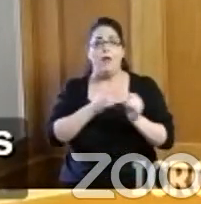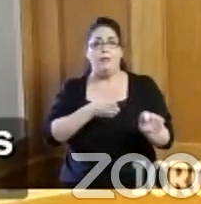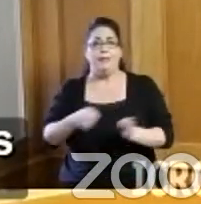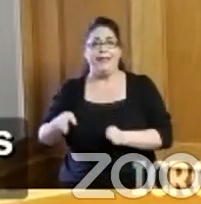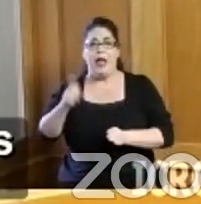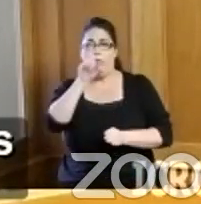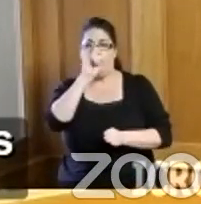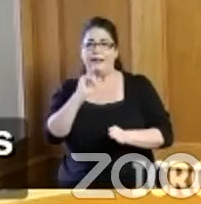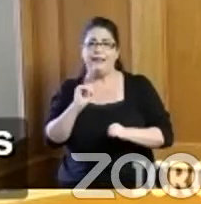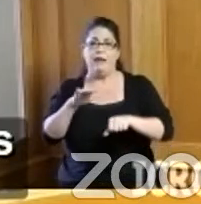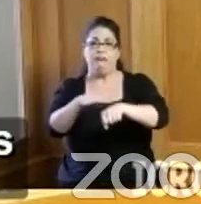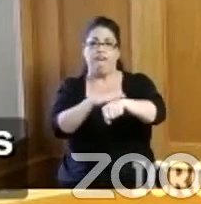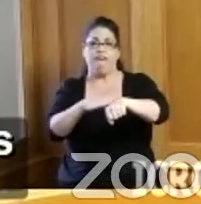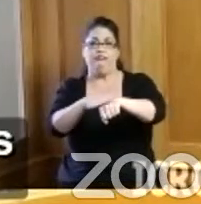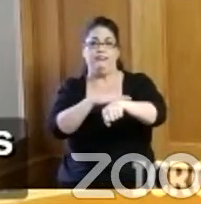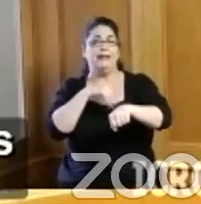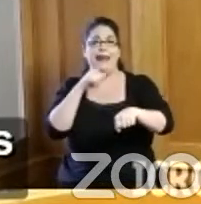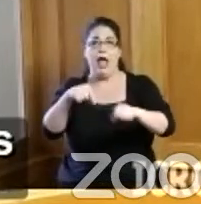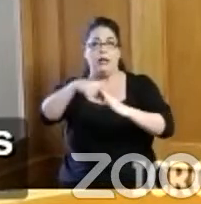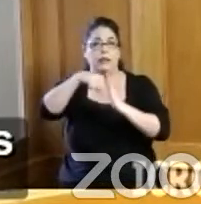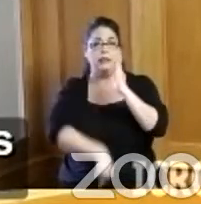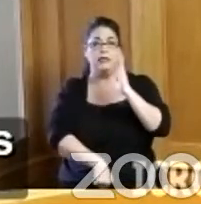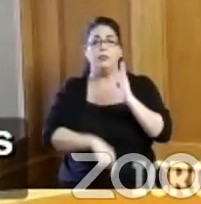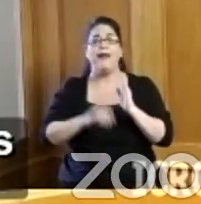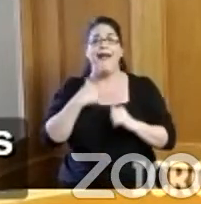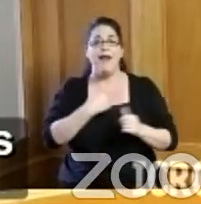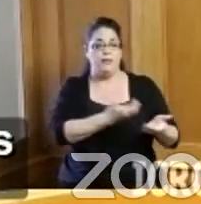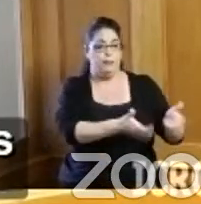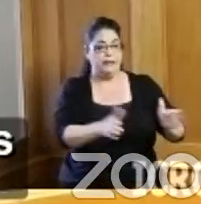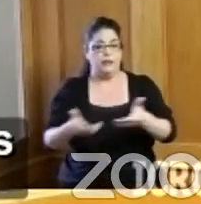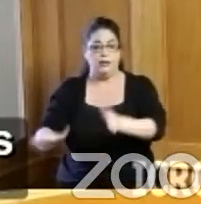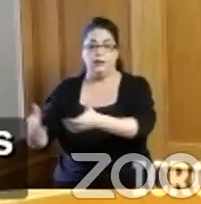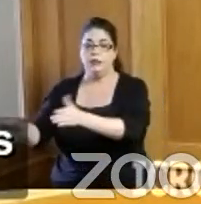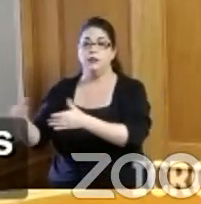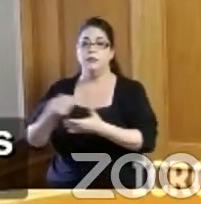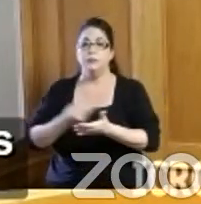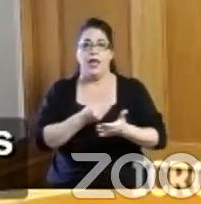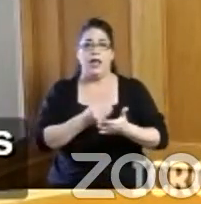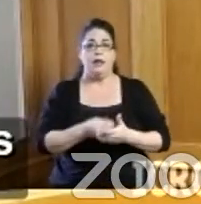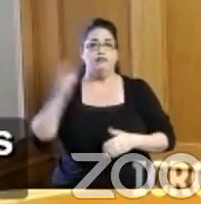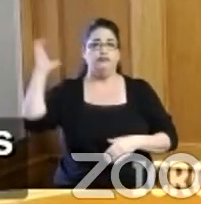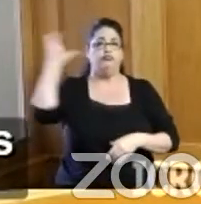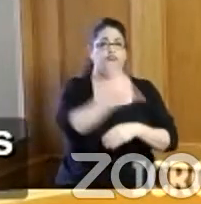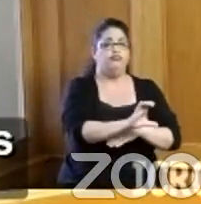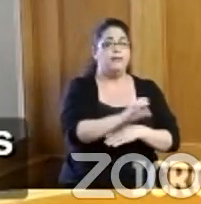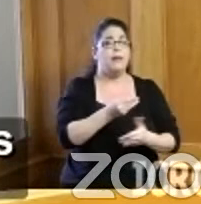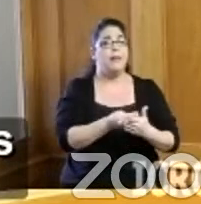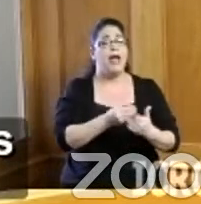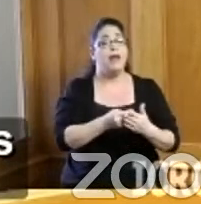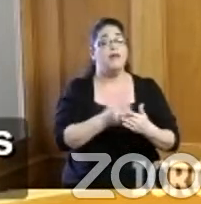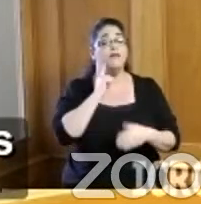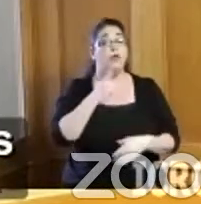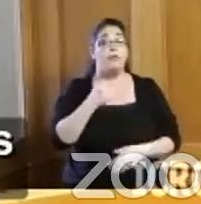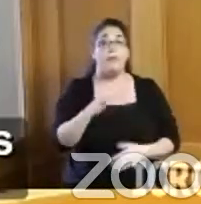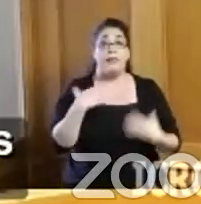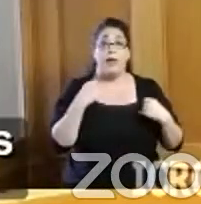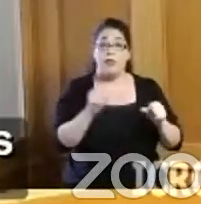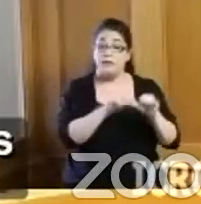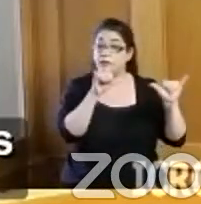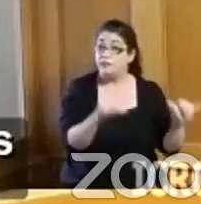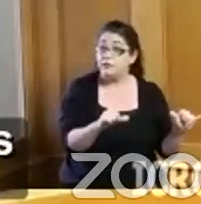at a high level here. It is broken down into bins. We have bins focusing on strengthening the public health